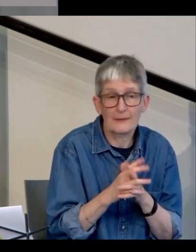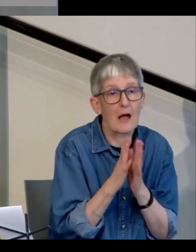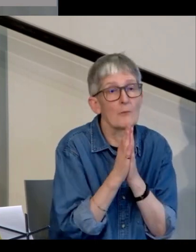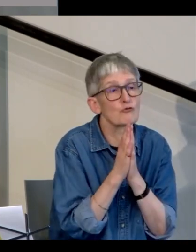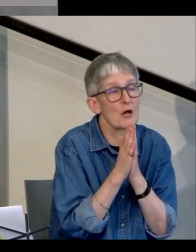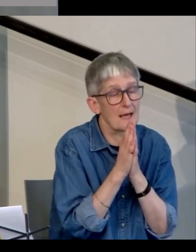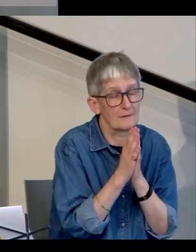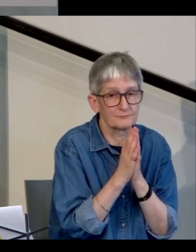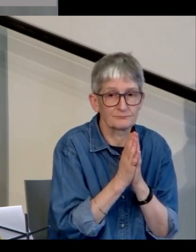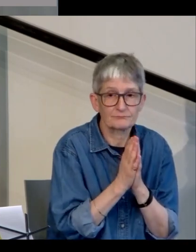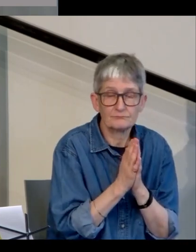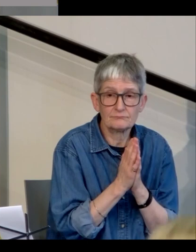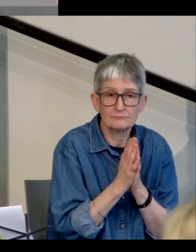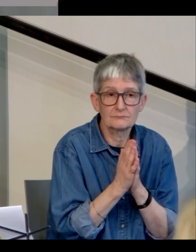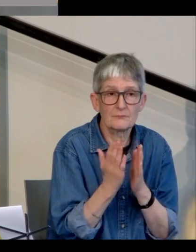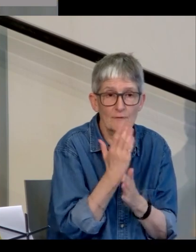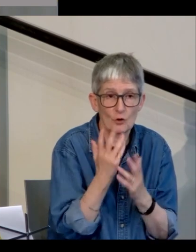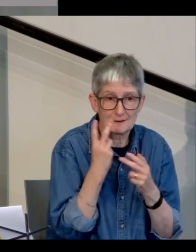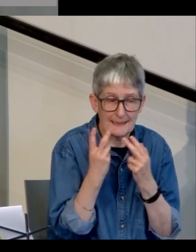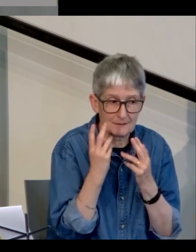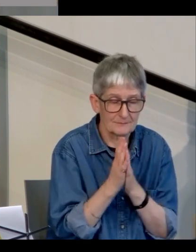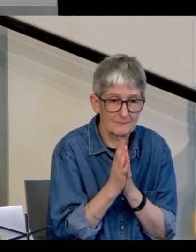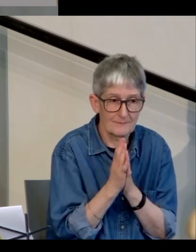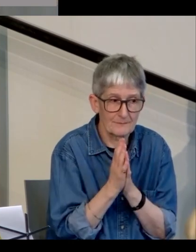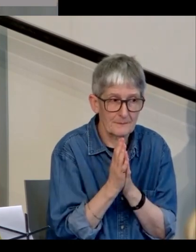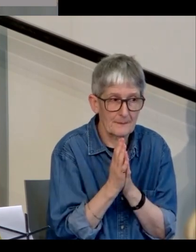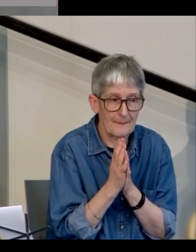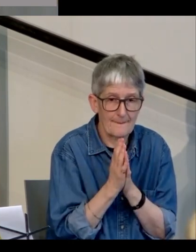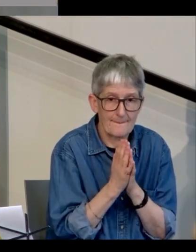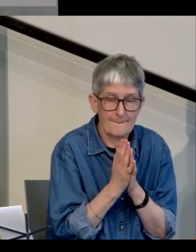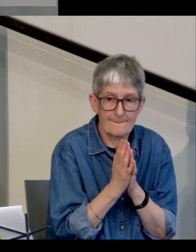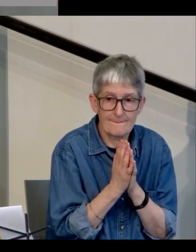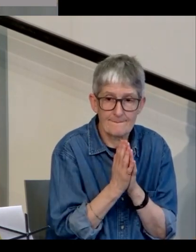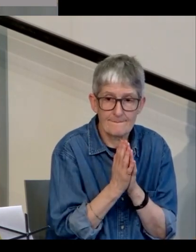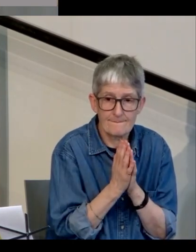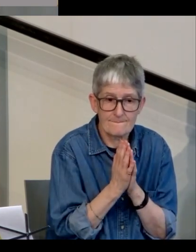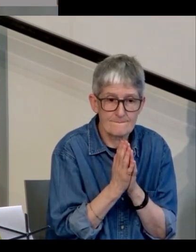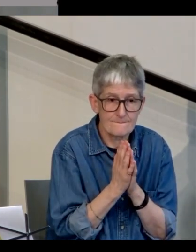prayer before we sing and then before we come to the table.